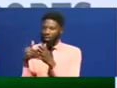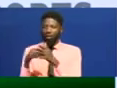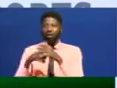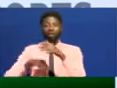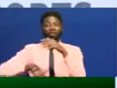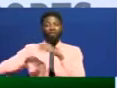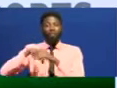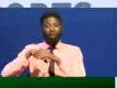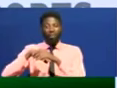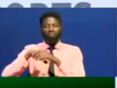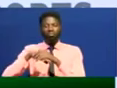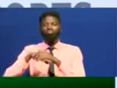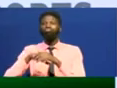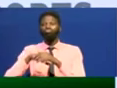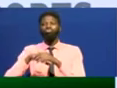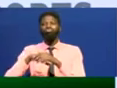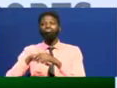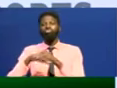1 month.